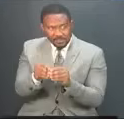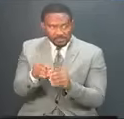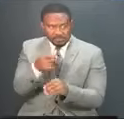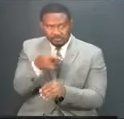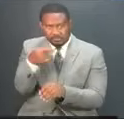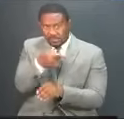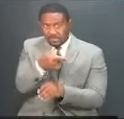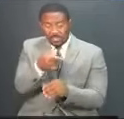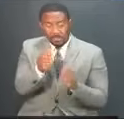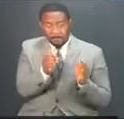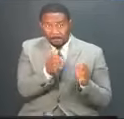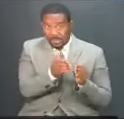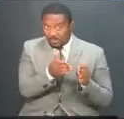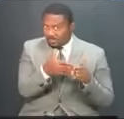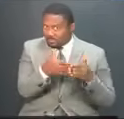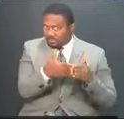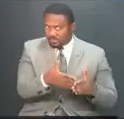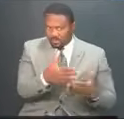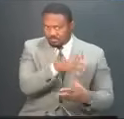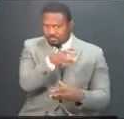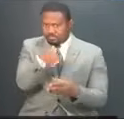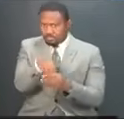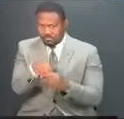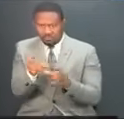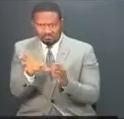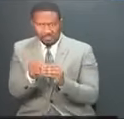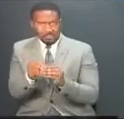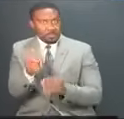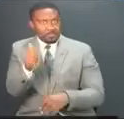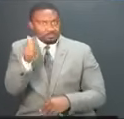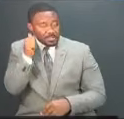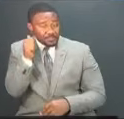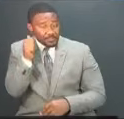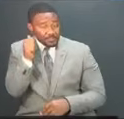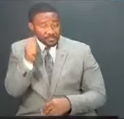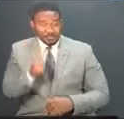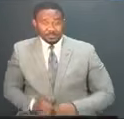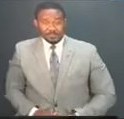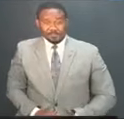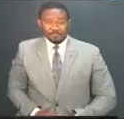to show up. They refused to show up, and